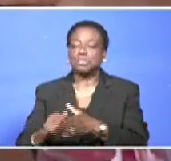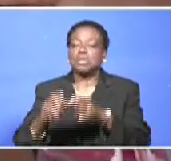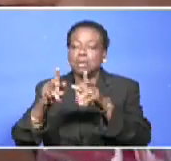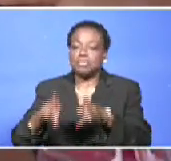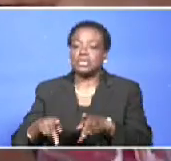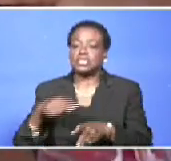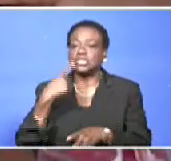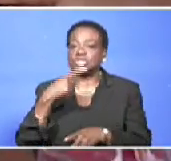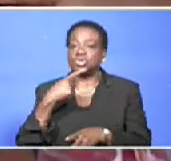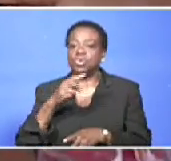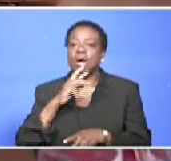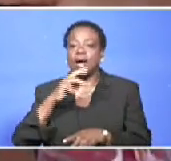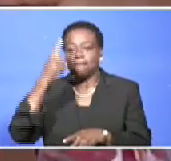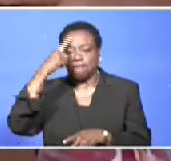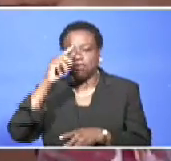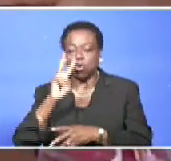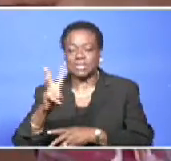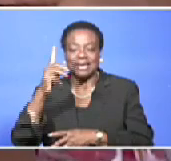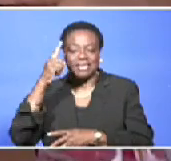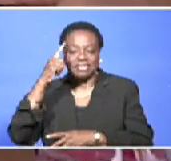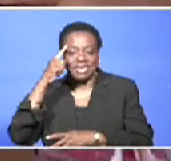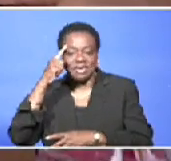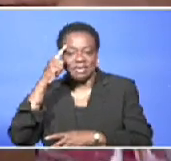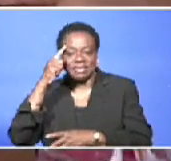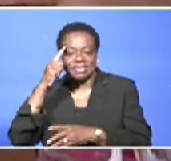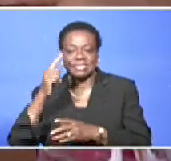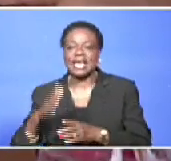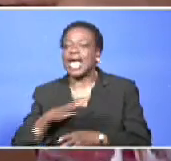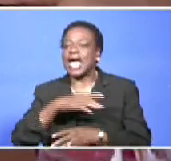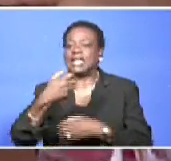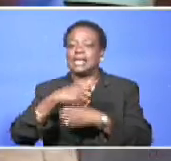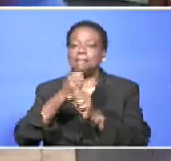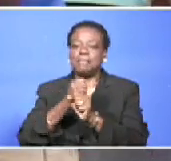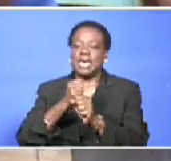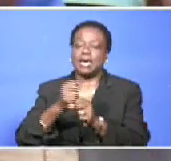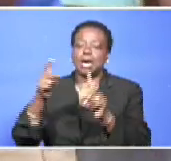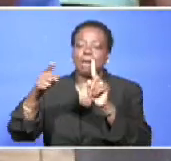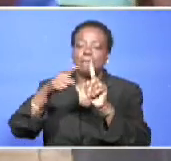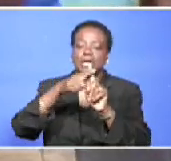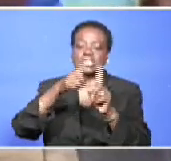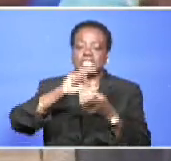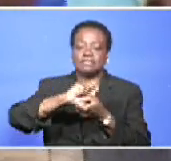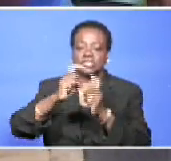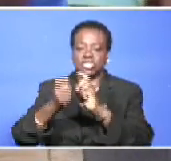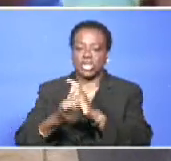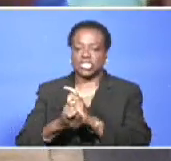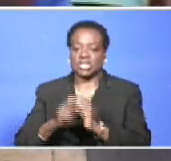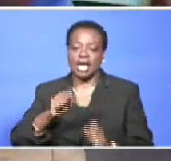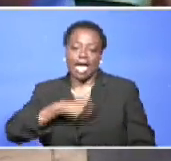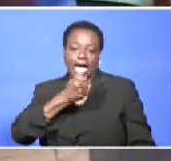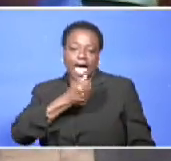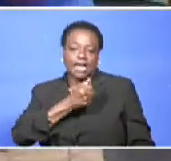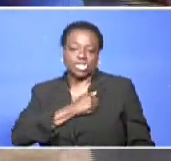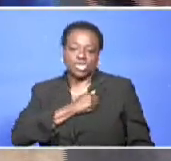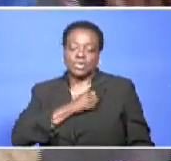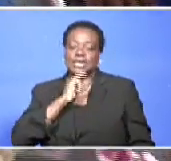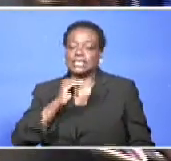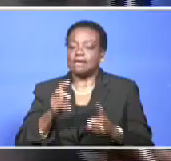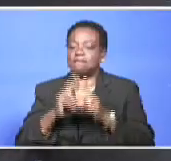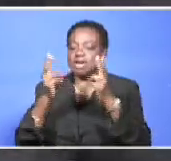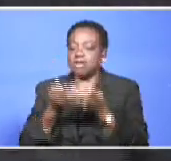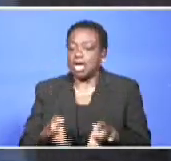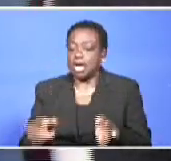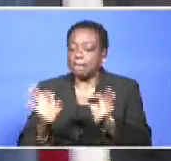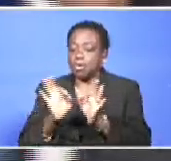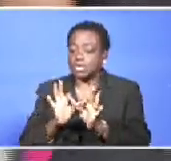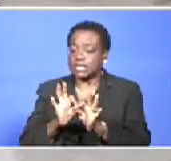who are forward thinkers and can make positive changes. Crystal Jones says attitude is also a key factor in determining